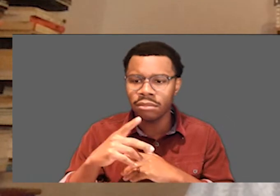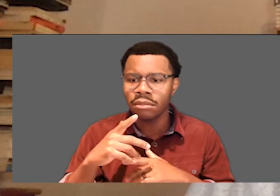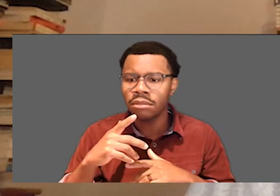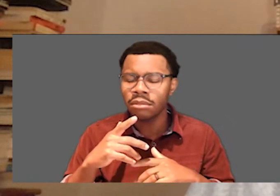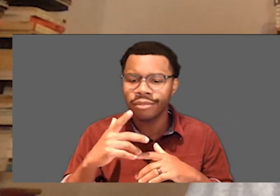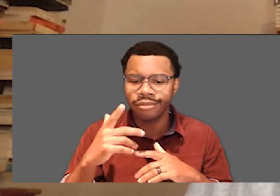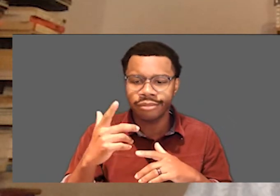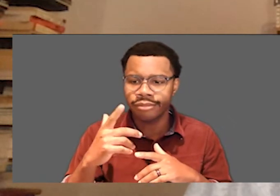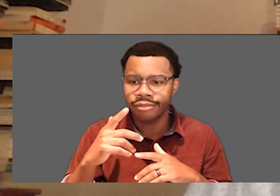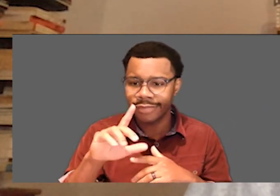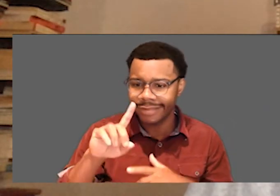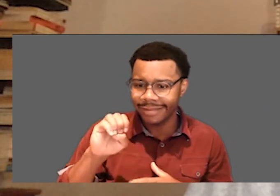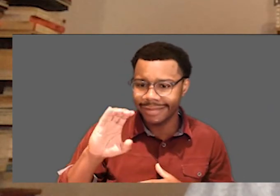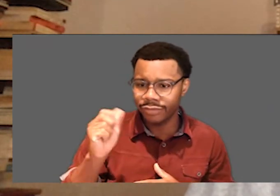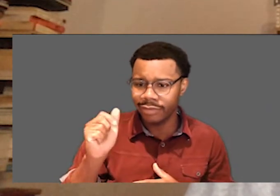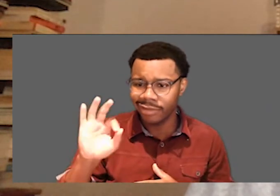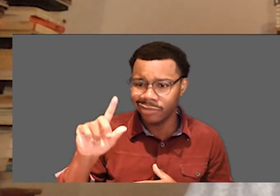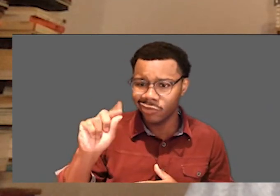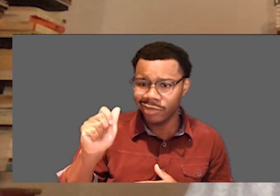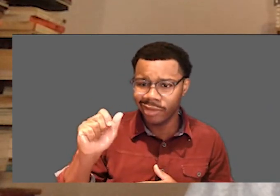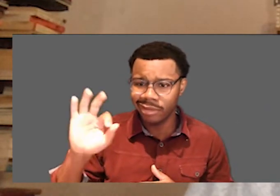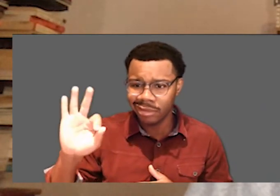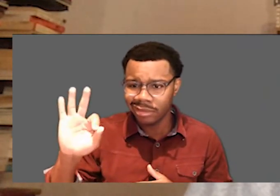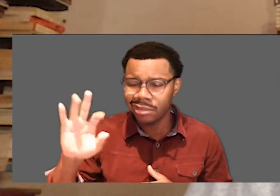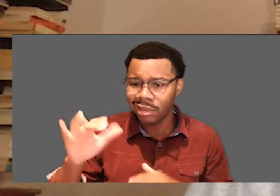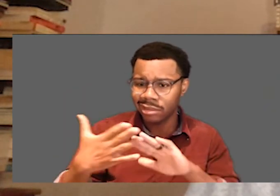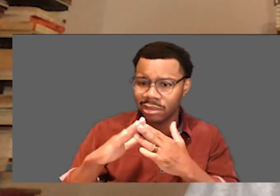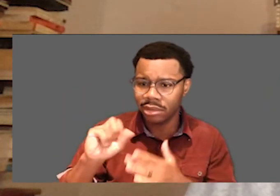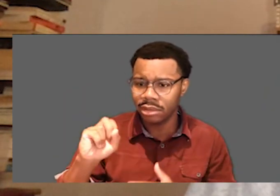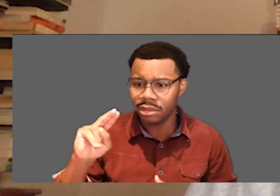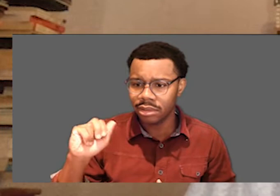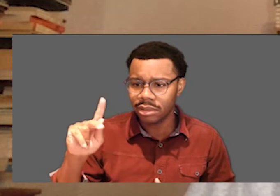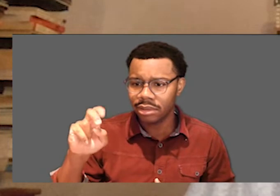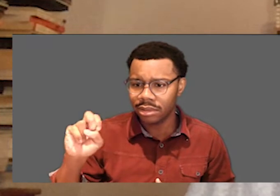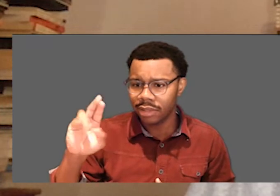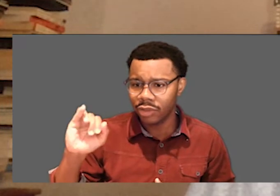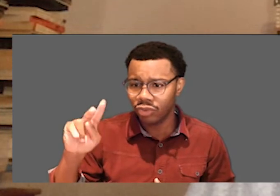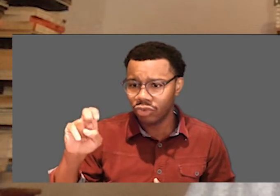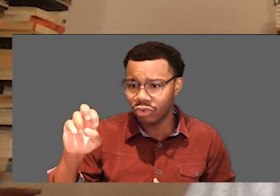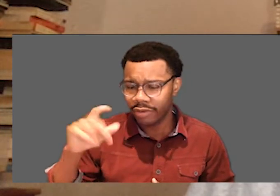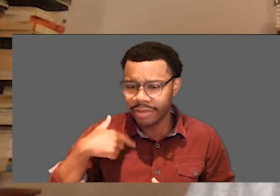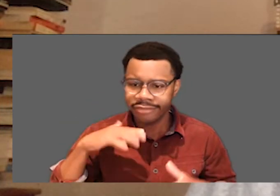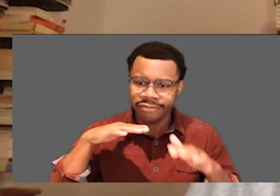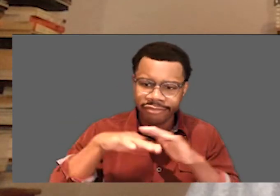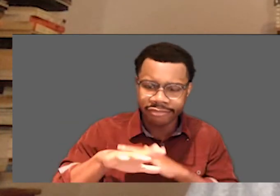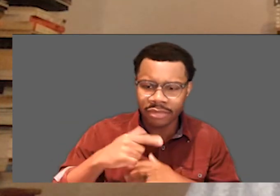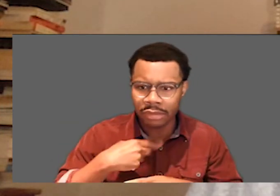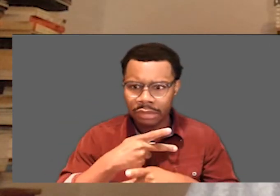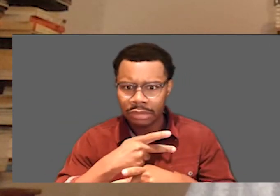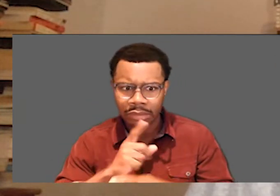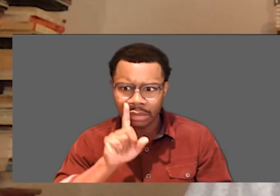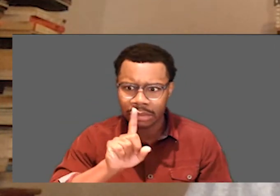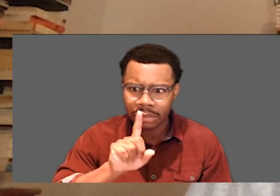bedroll. I watched my movements carefully, as if the slightest misstep would violate a space whose boundaries were